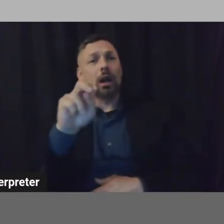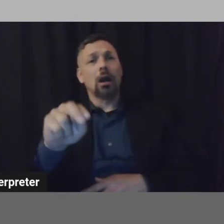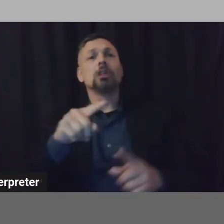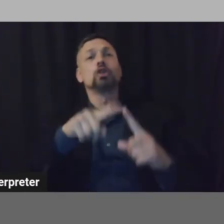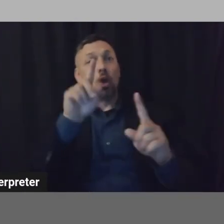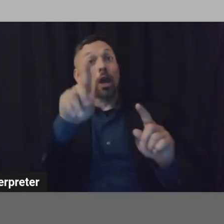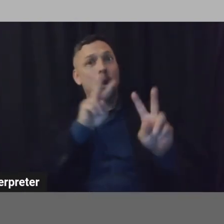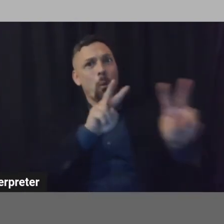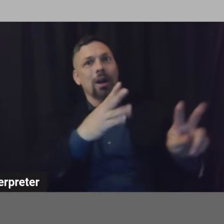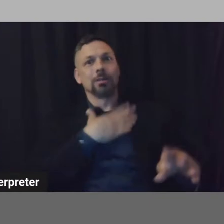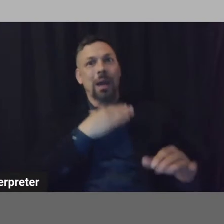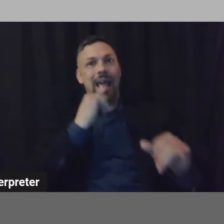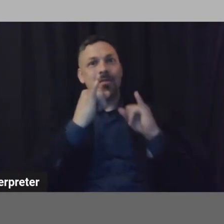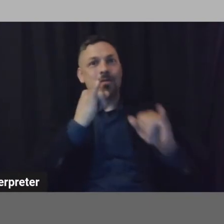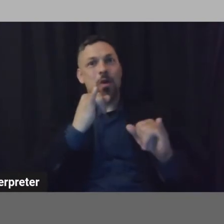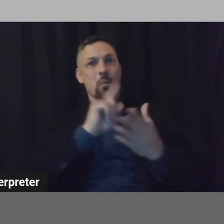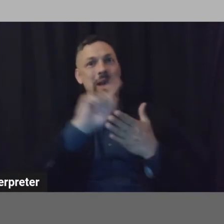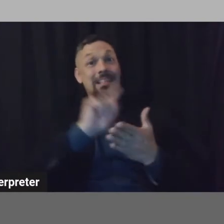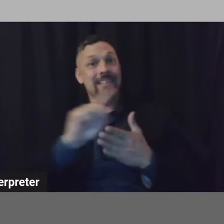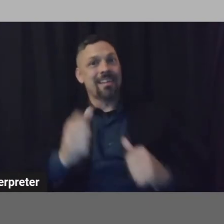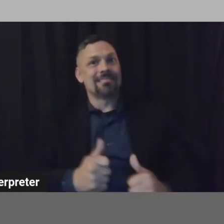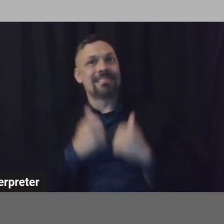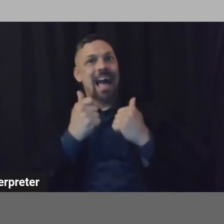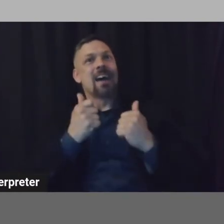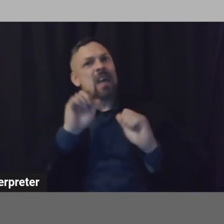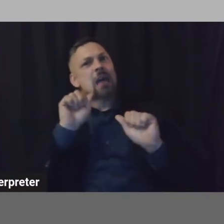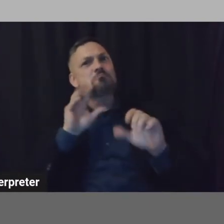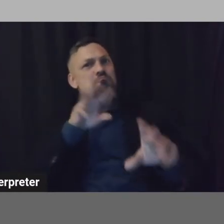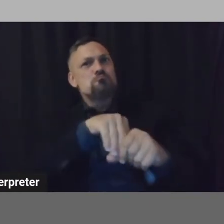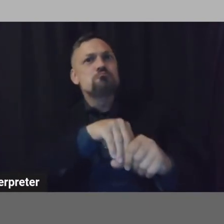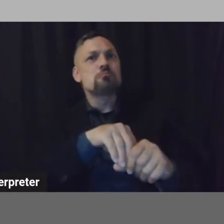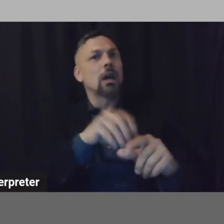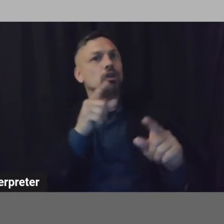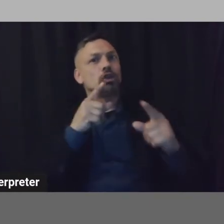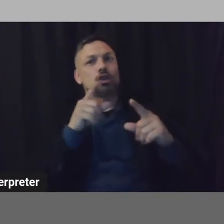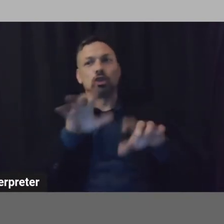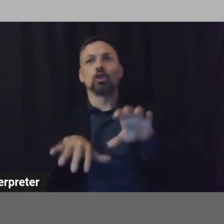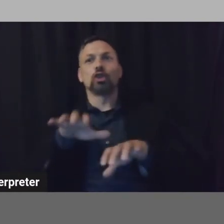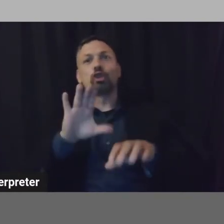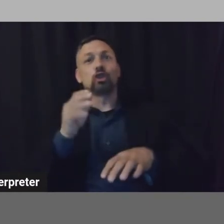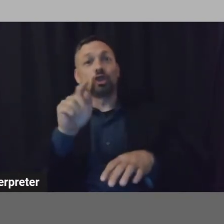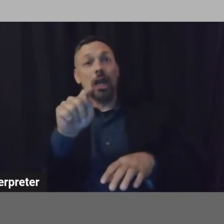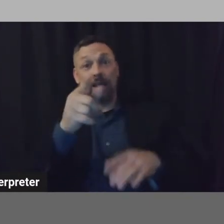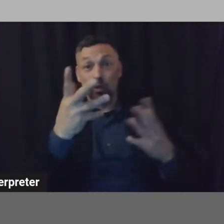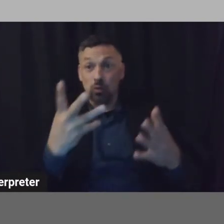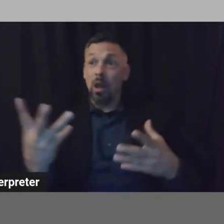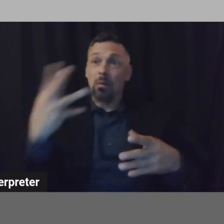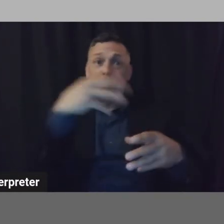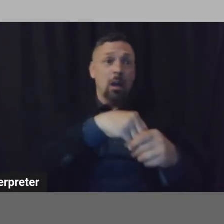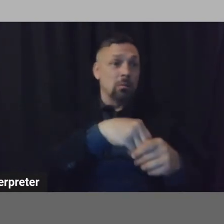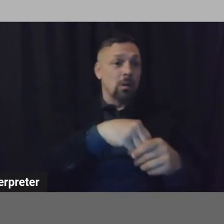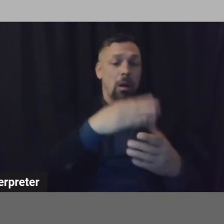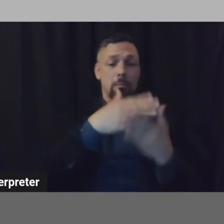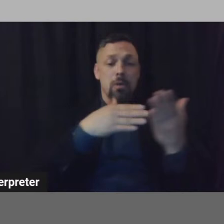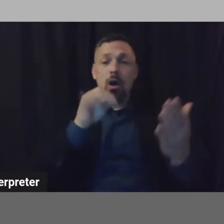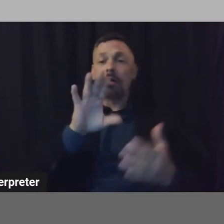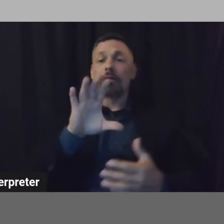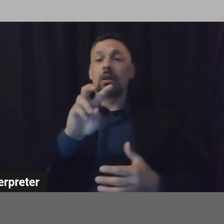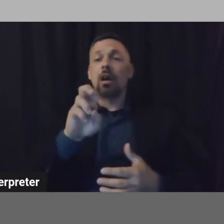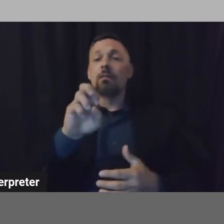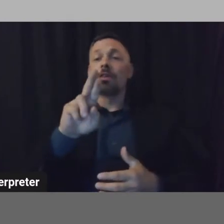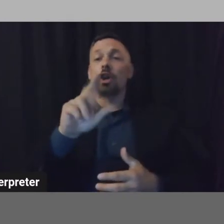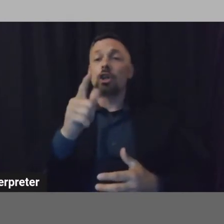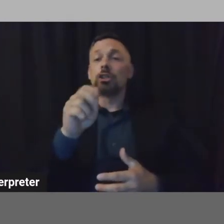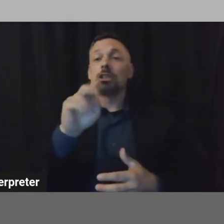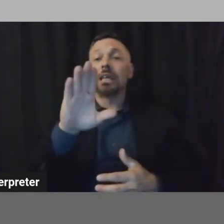it happens and jump into the chat. And if you would like to become a member of Convergence, you can do that at